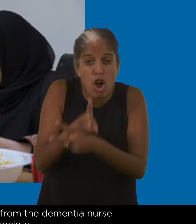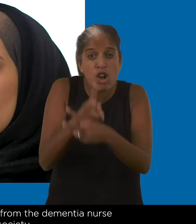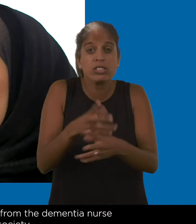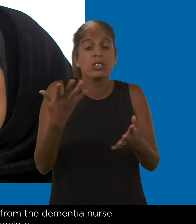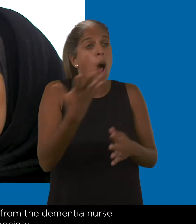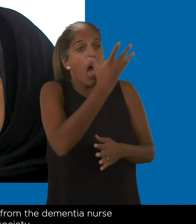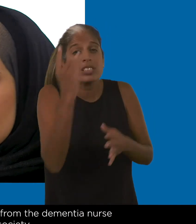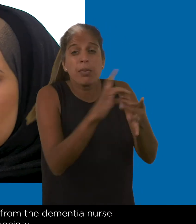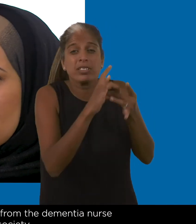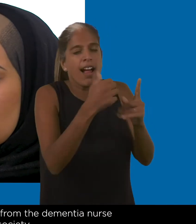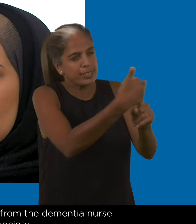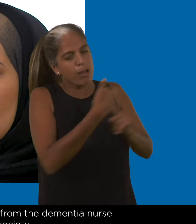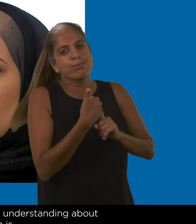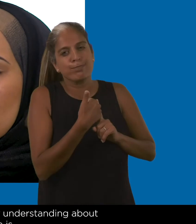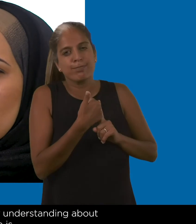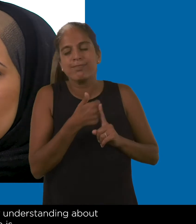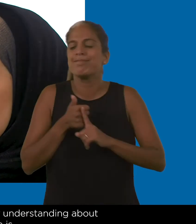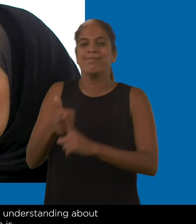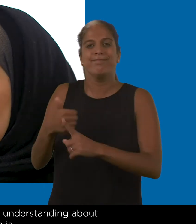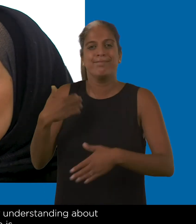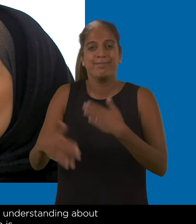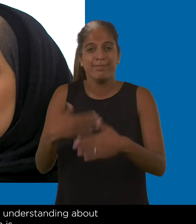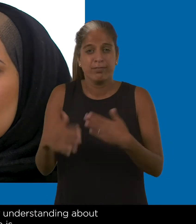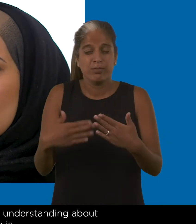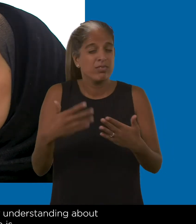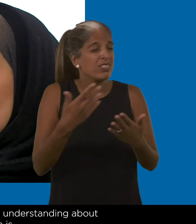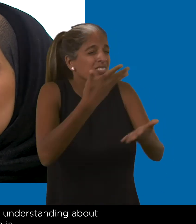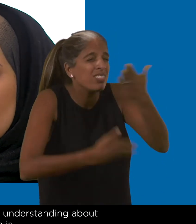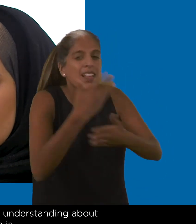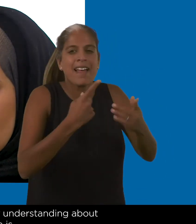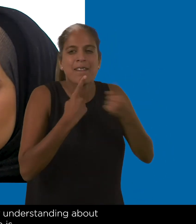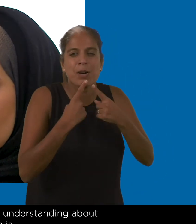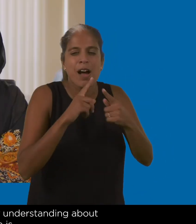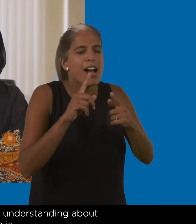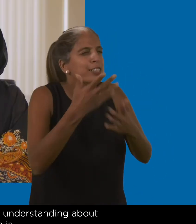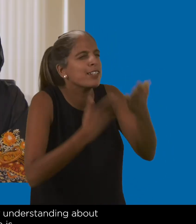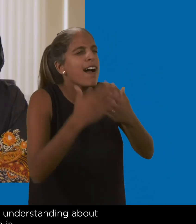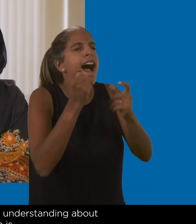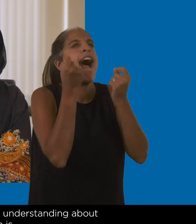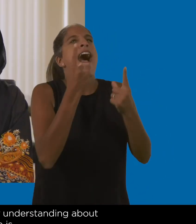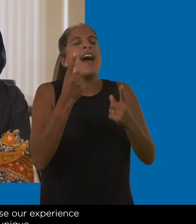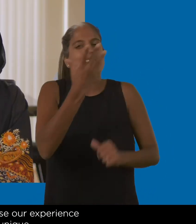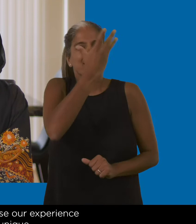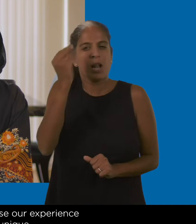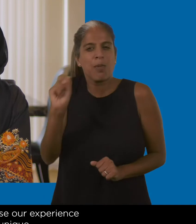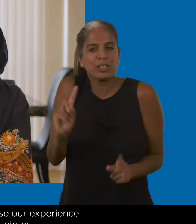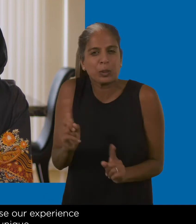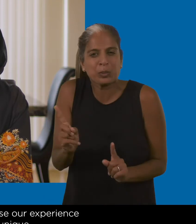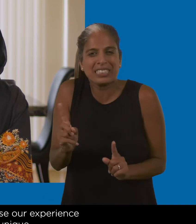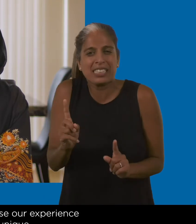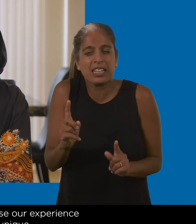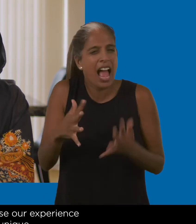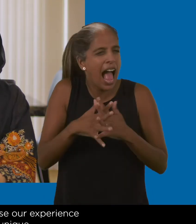nurse or the Alzheimer's Society, collect information, increase your understanding about what dementia is, how it